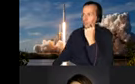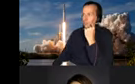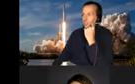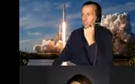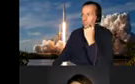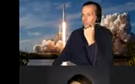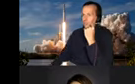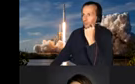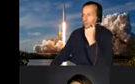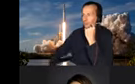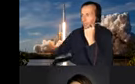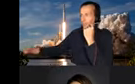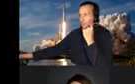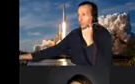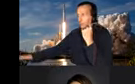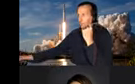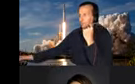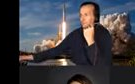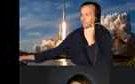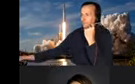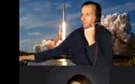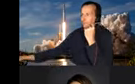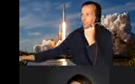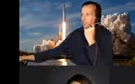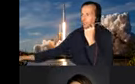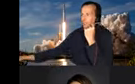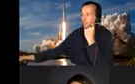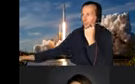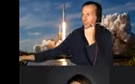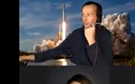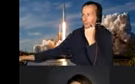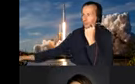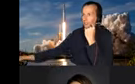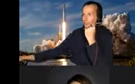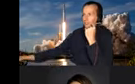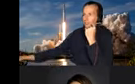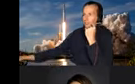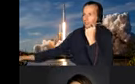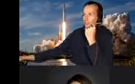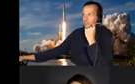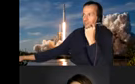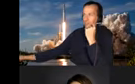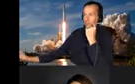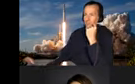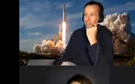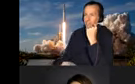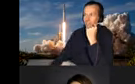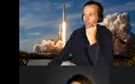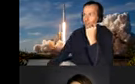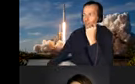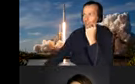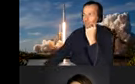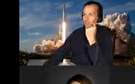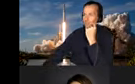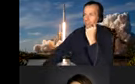And they did it early. They were basically able to do things that were not an option really in the United States, because by the time anything